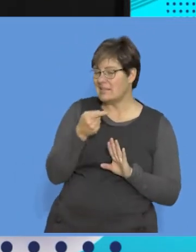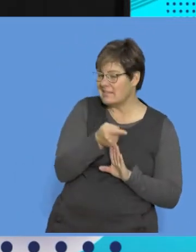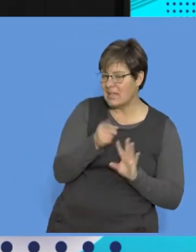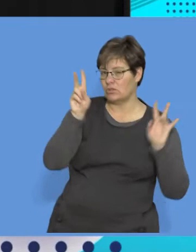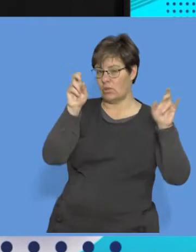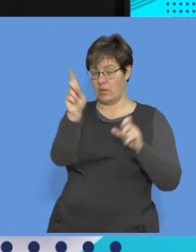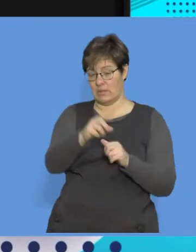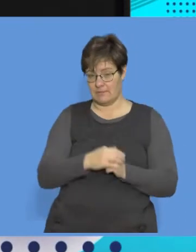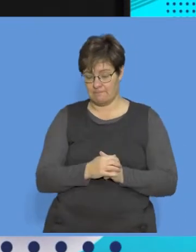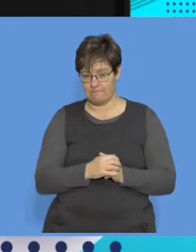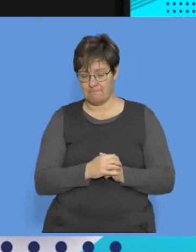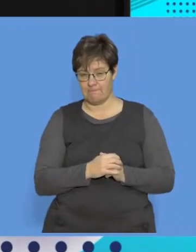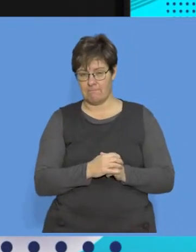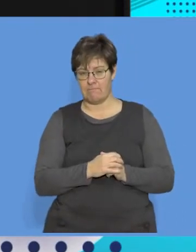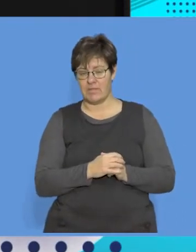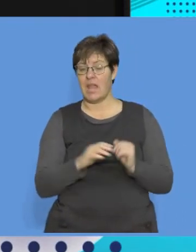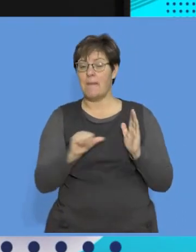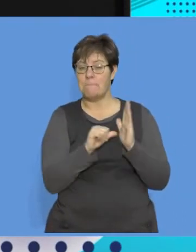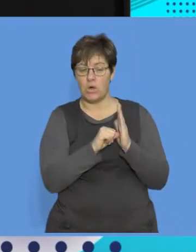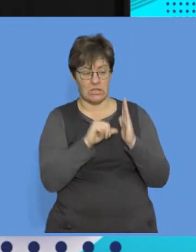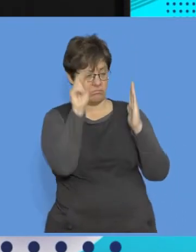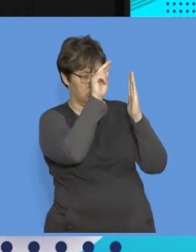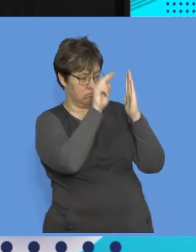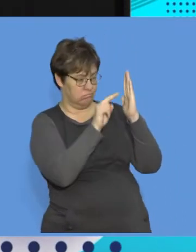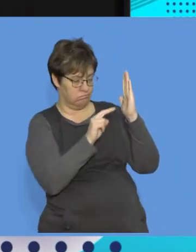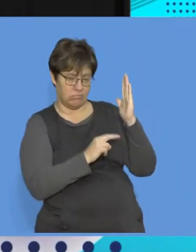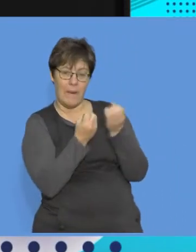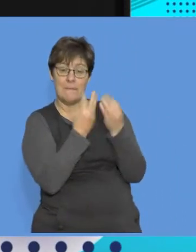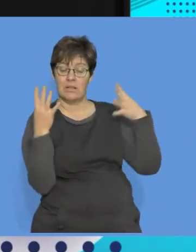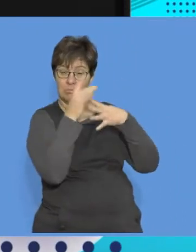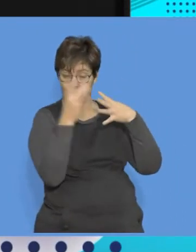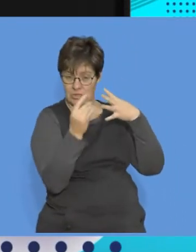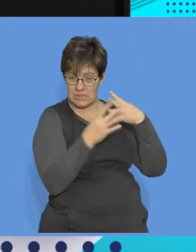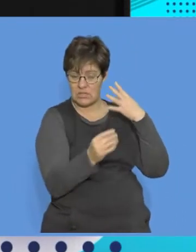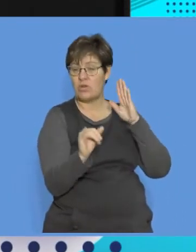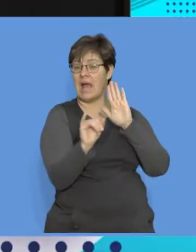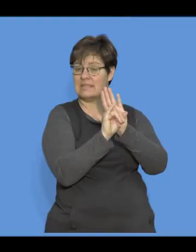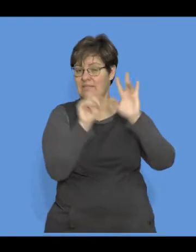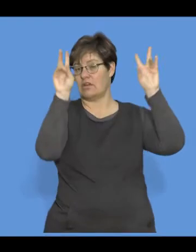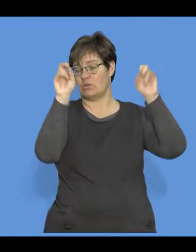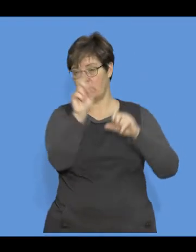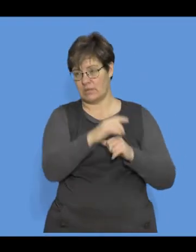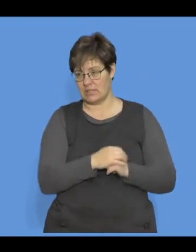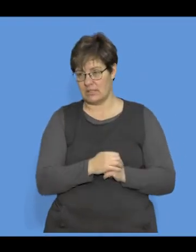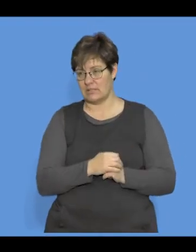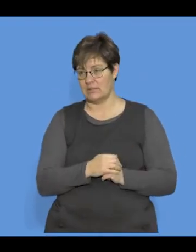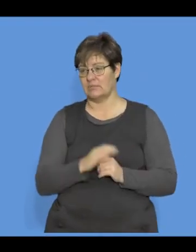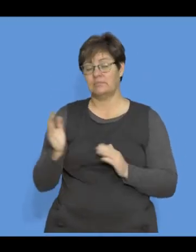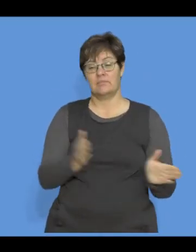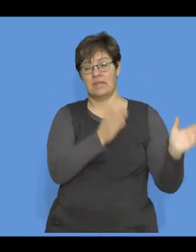is. It's very important as you scan through a multiple choice question, you identify the topic. And so the next